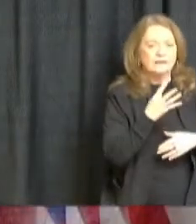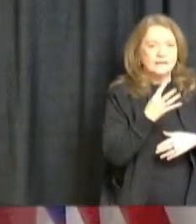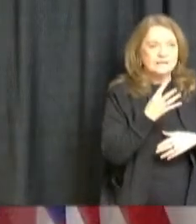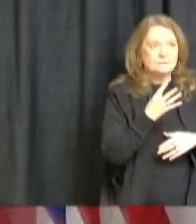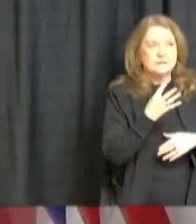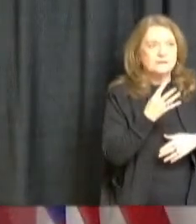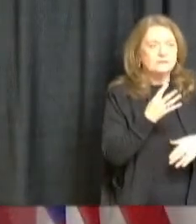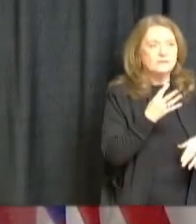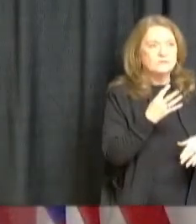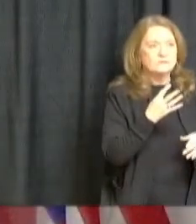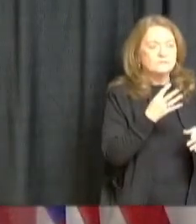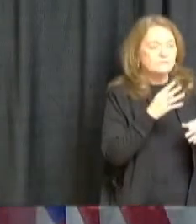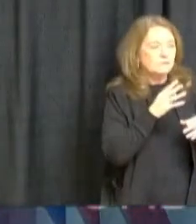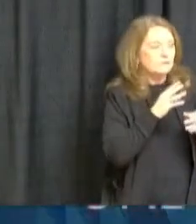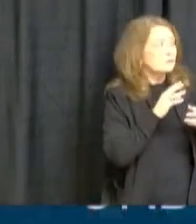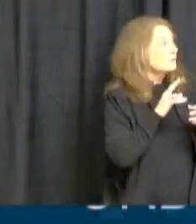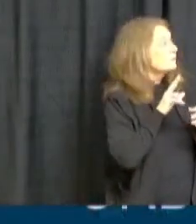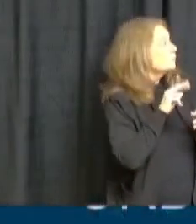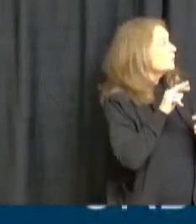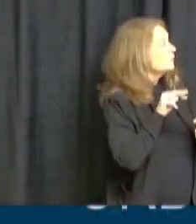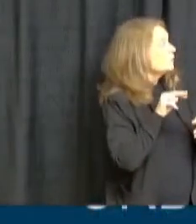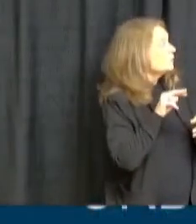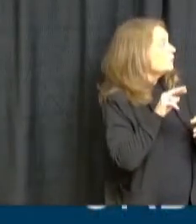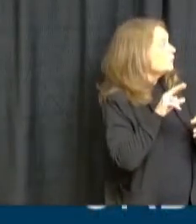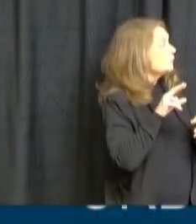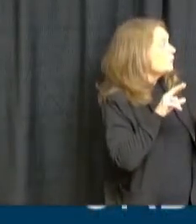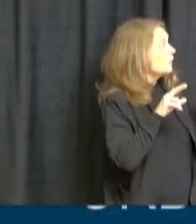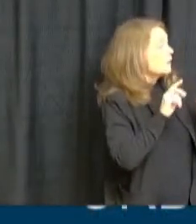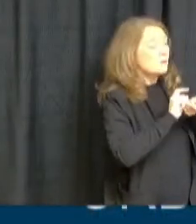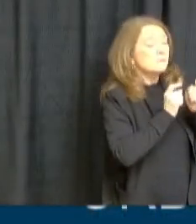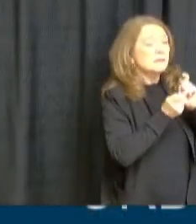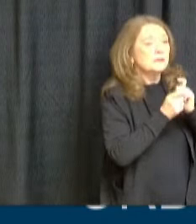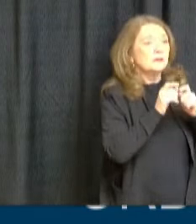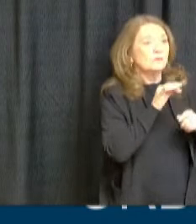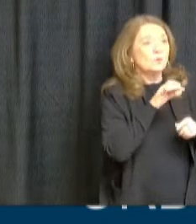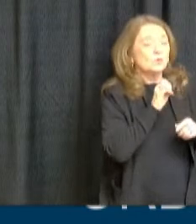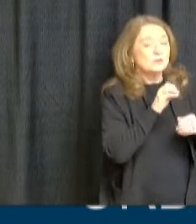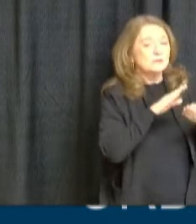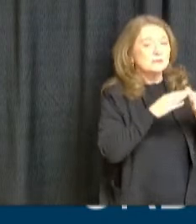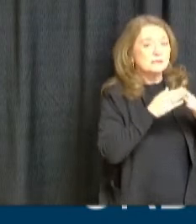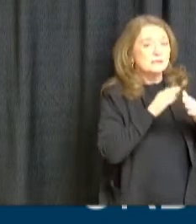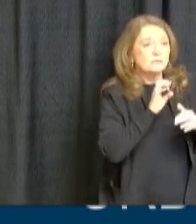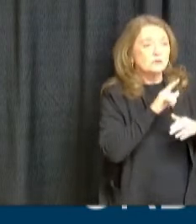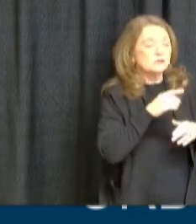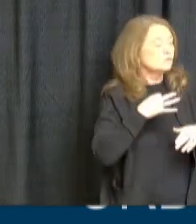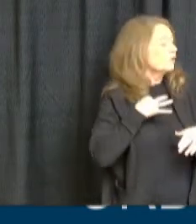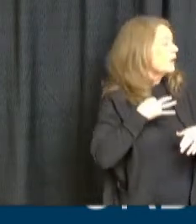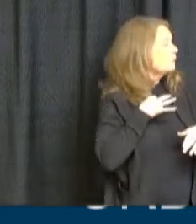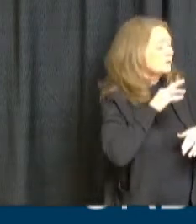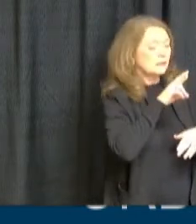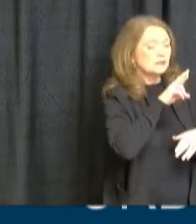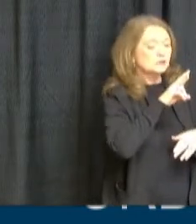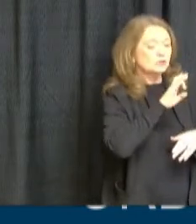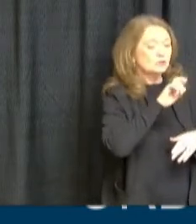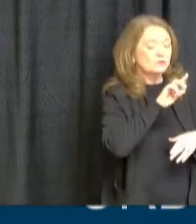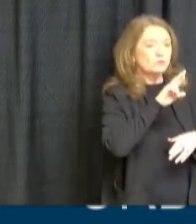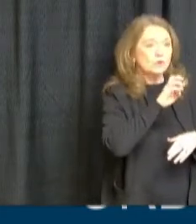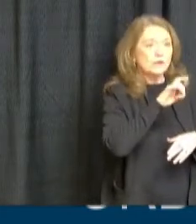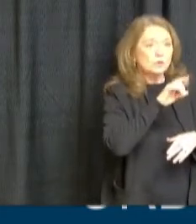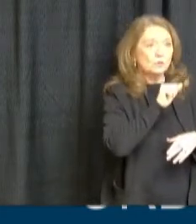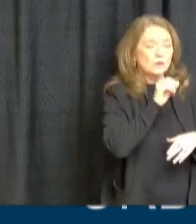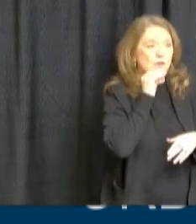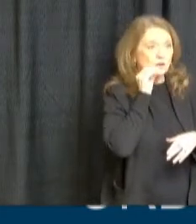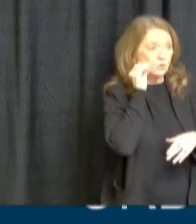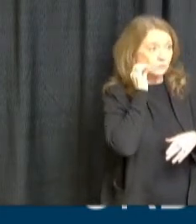ordinance 76, 2022-23, amending the zoning ordinance and map of the city of Clarksville, application of Rick Rita Holmes. Anyone